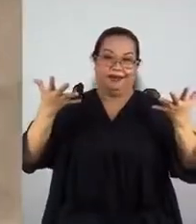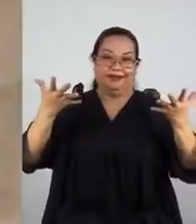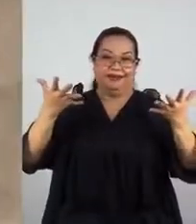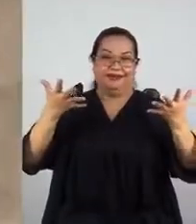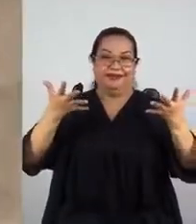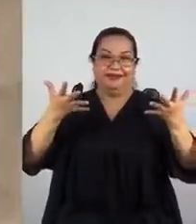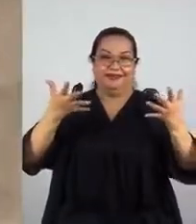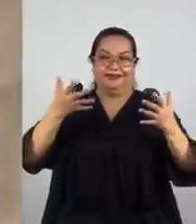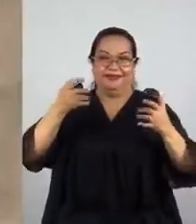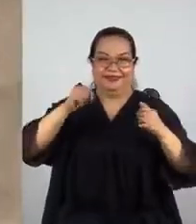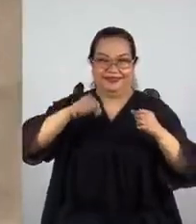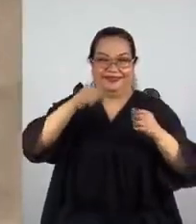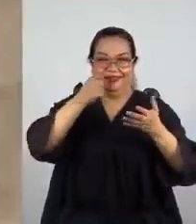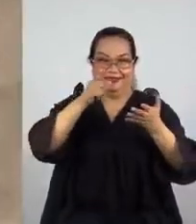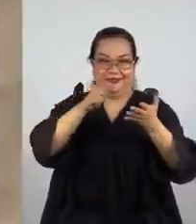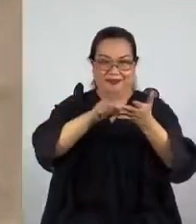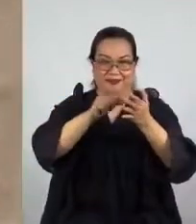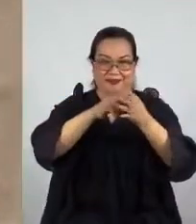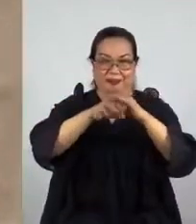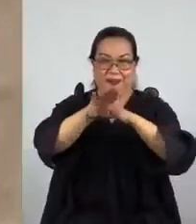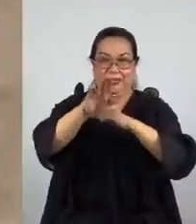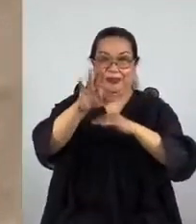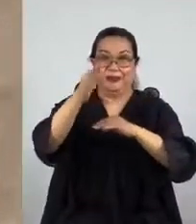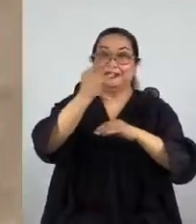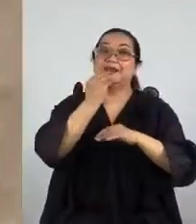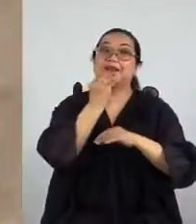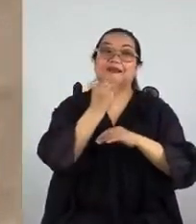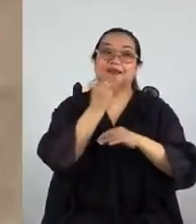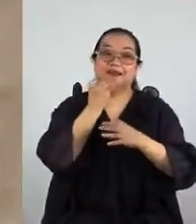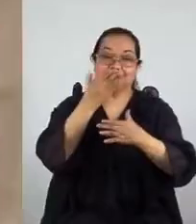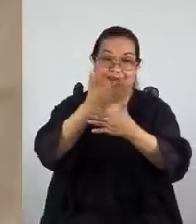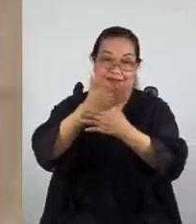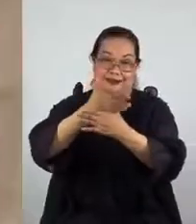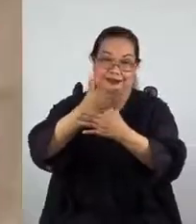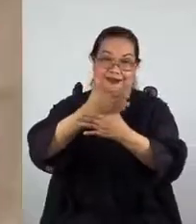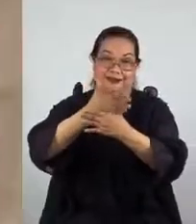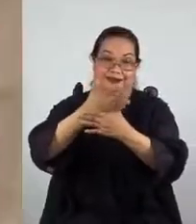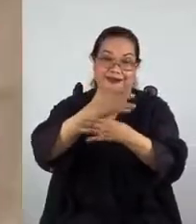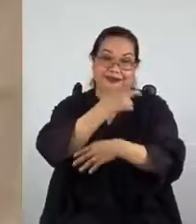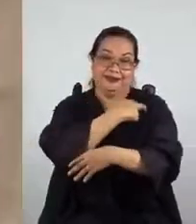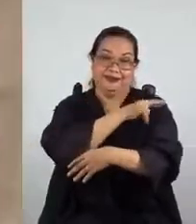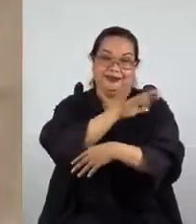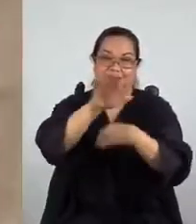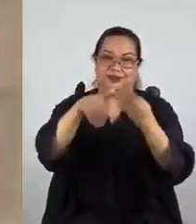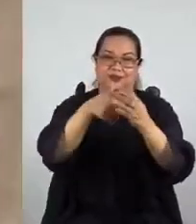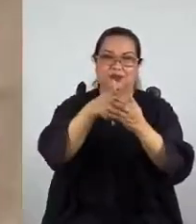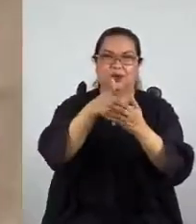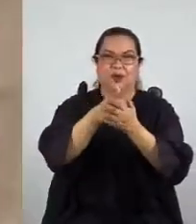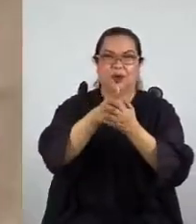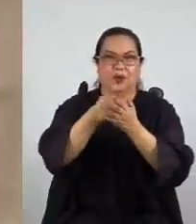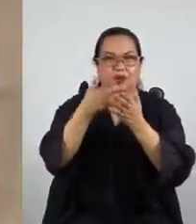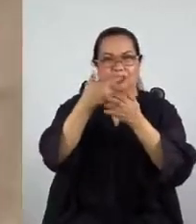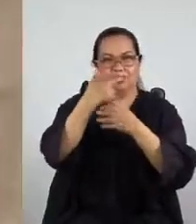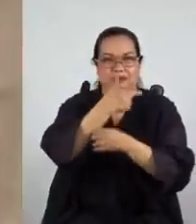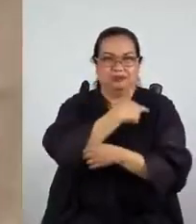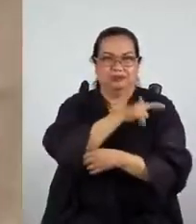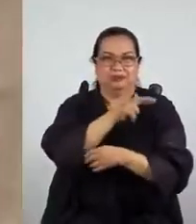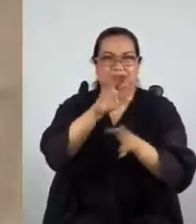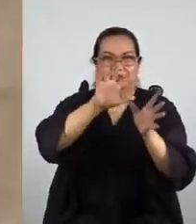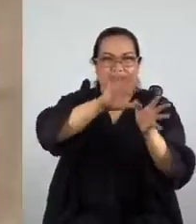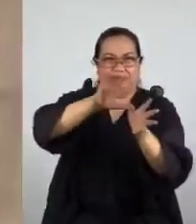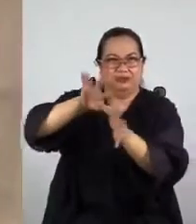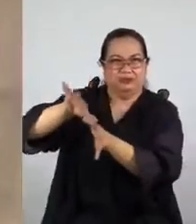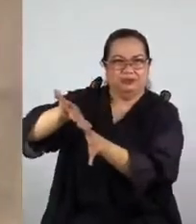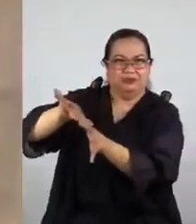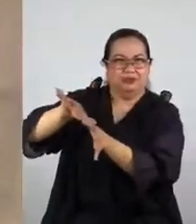To the audience of this letter, this old Jewish religion was an encumbrance. Their old religion was their encumbrance that they had to lay